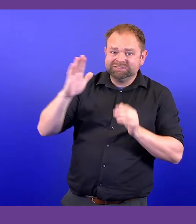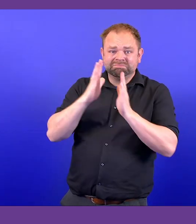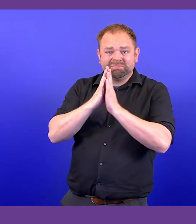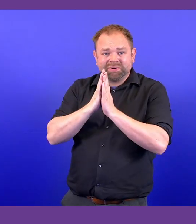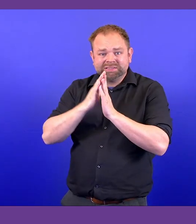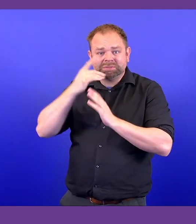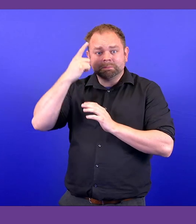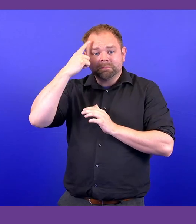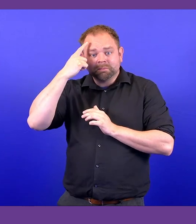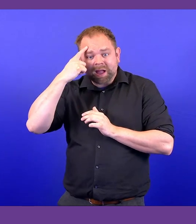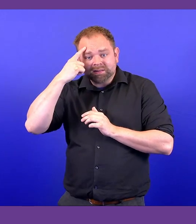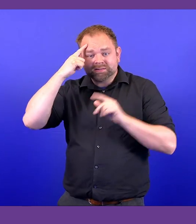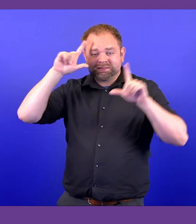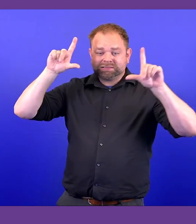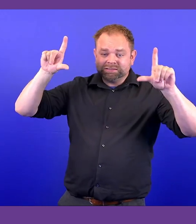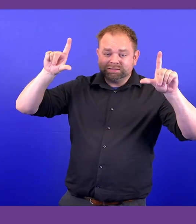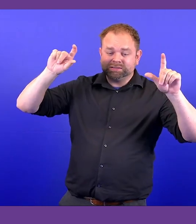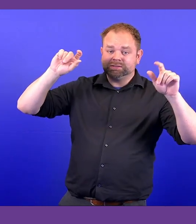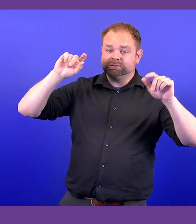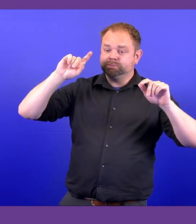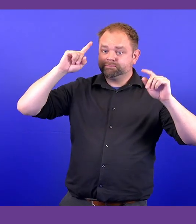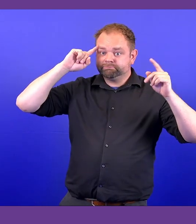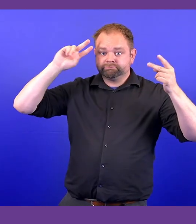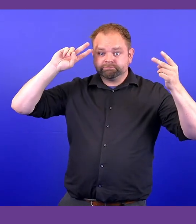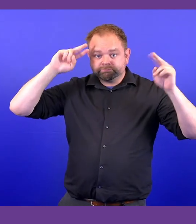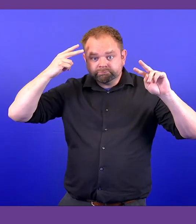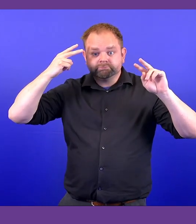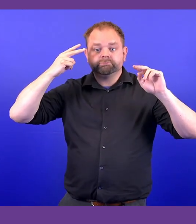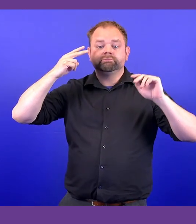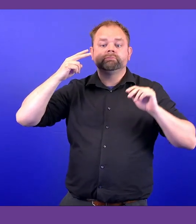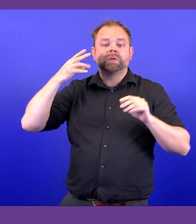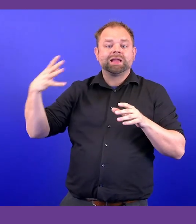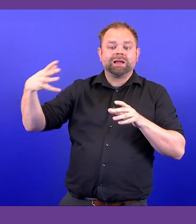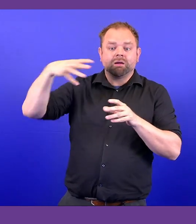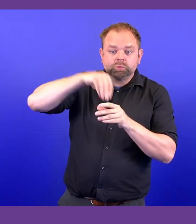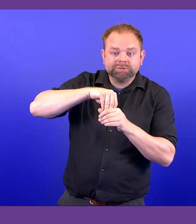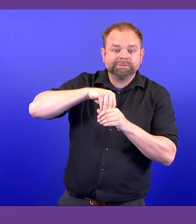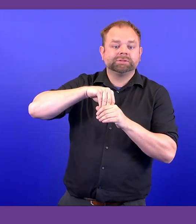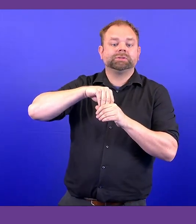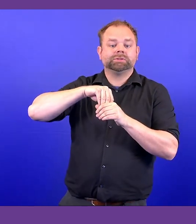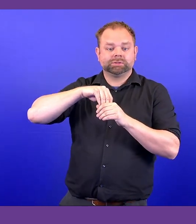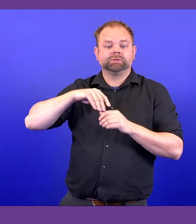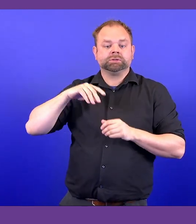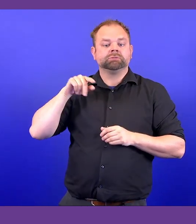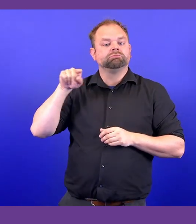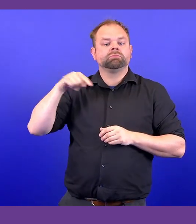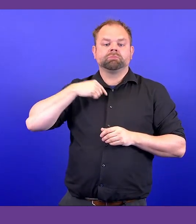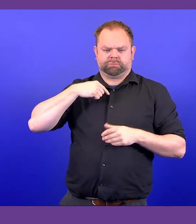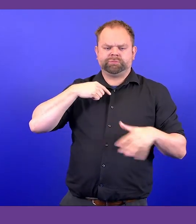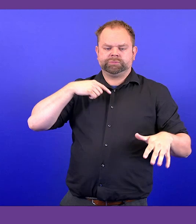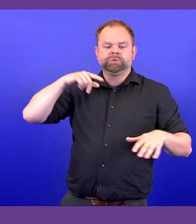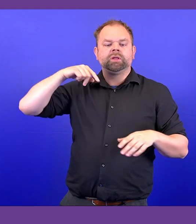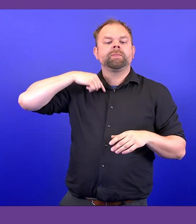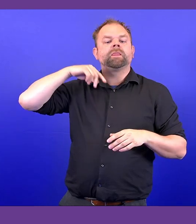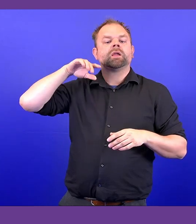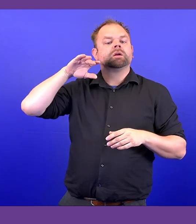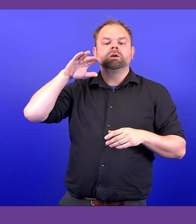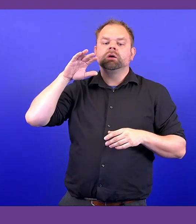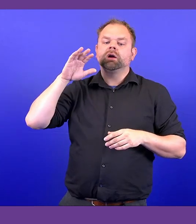make compliance. So what we do at UIC now is gathering now all this good